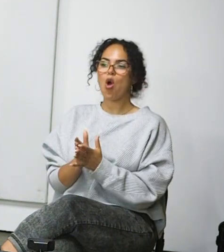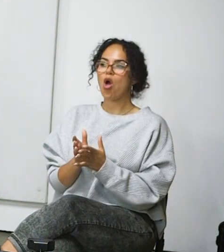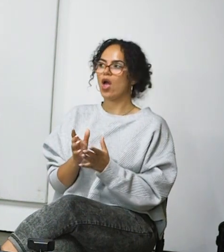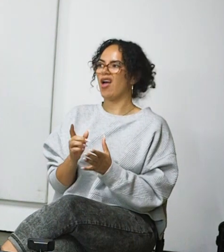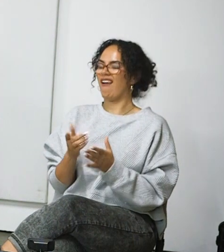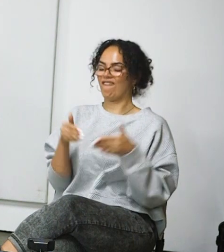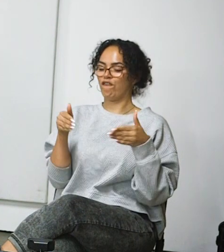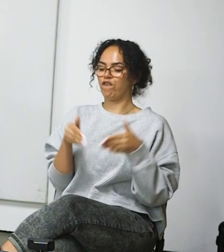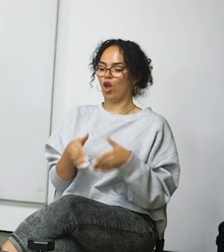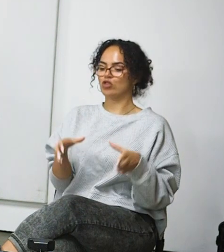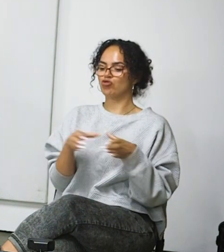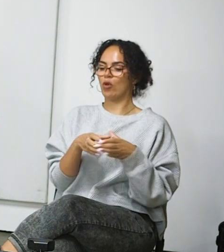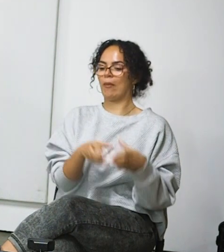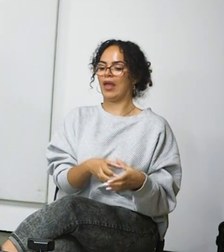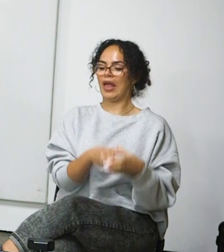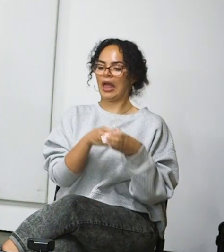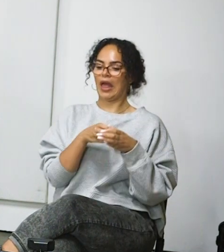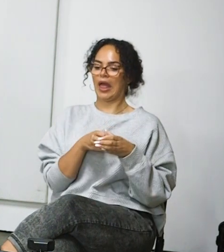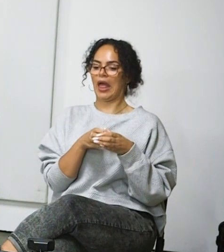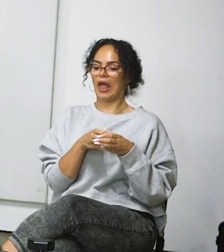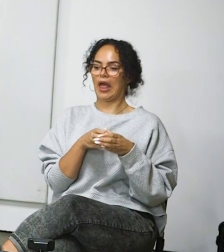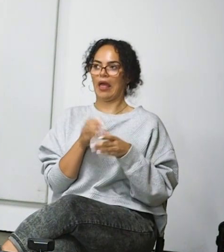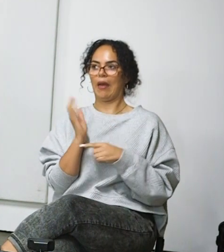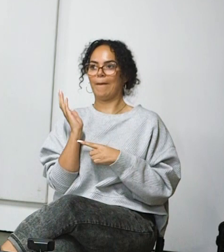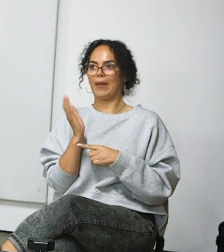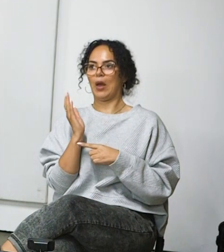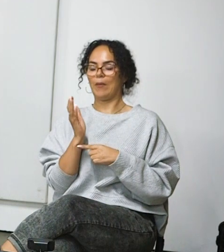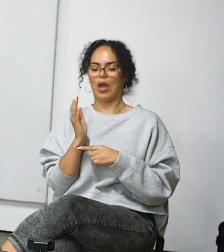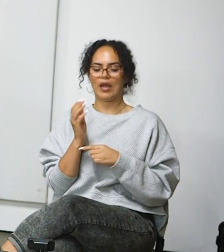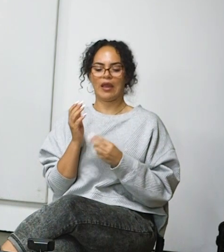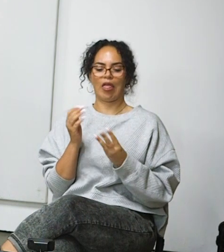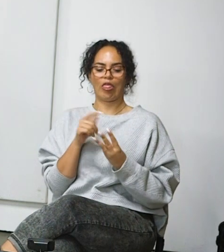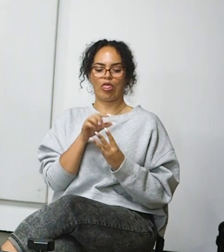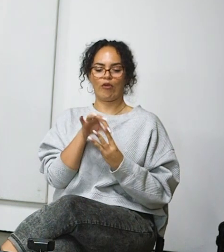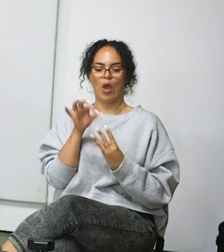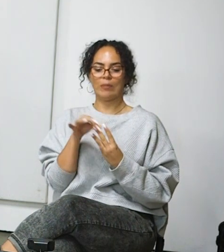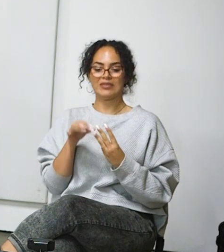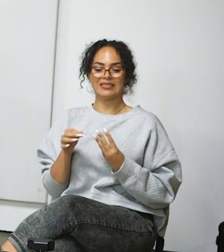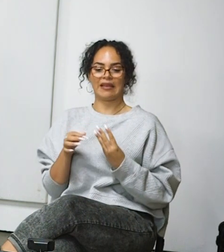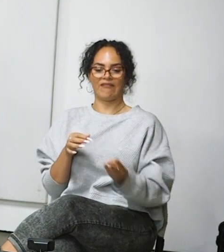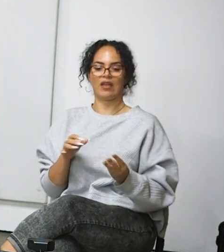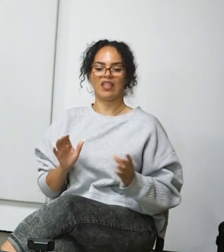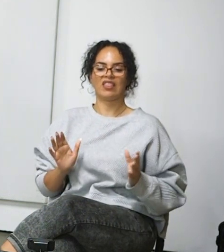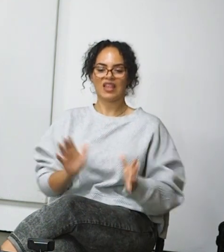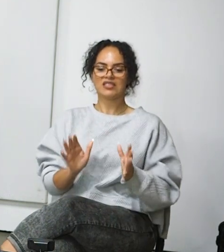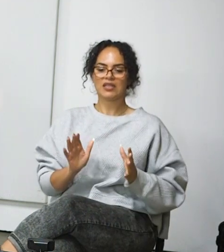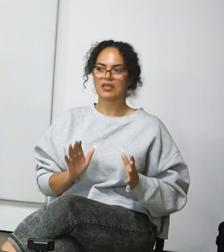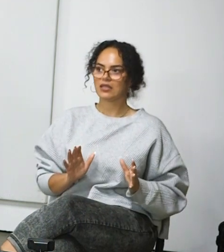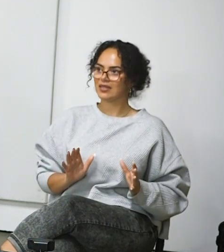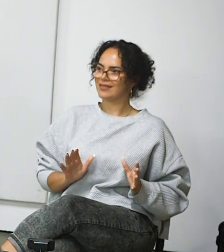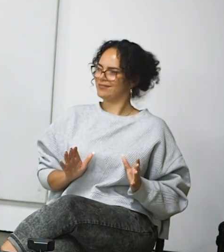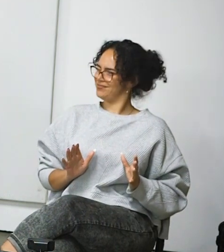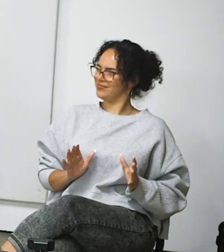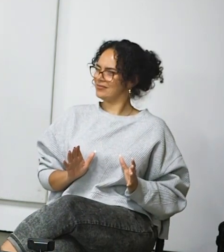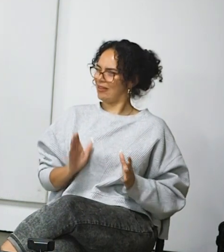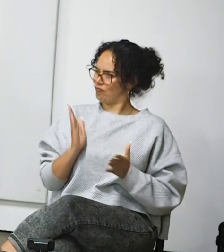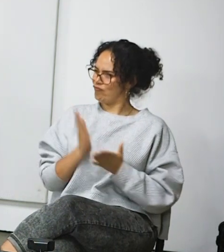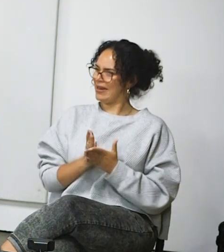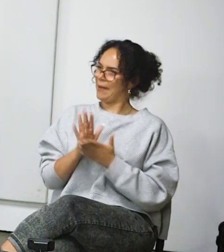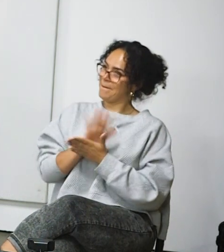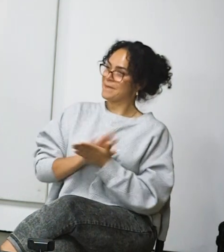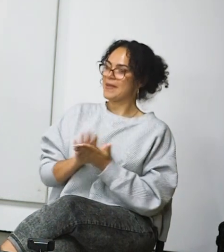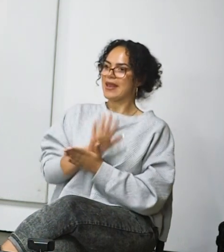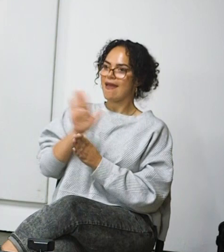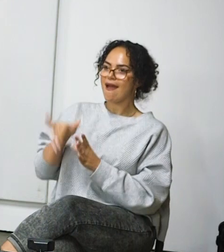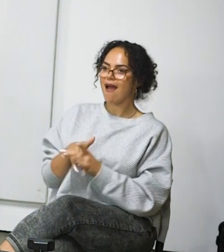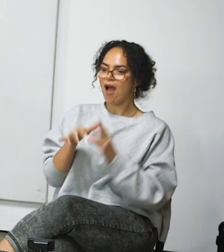a PowerPoint and gave them like 3 options, and none of them were actually the options that they wanted, but they only had those 3 options to choose? I